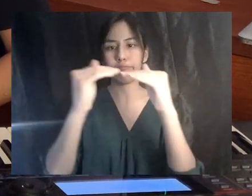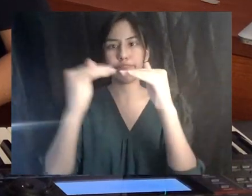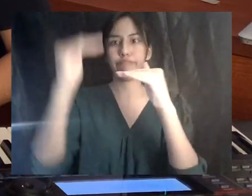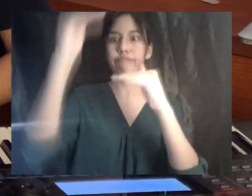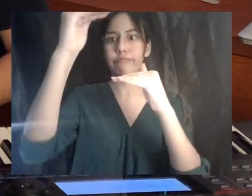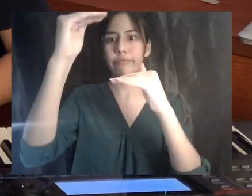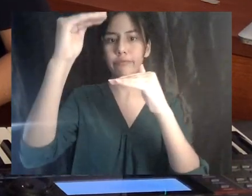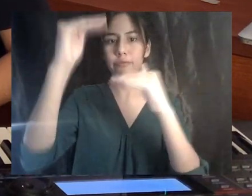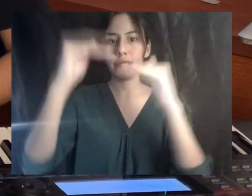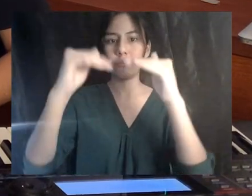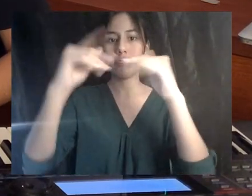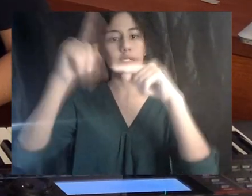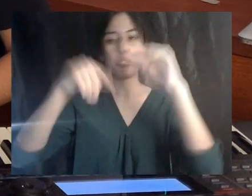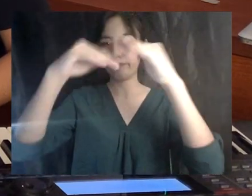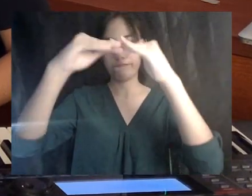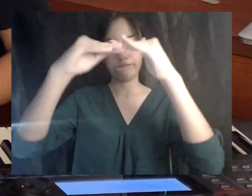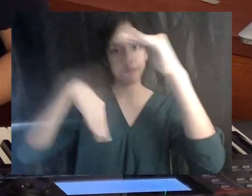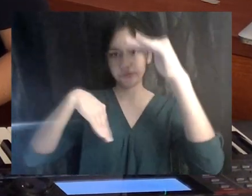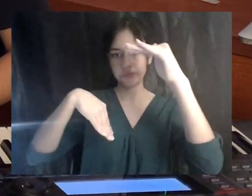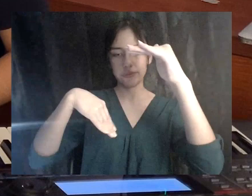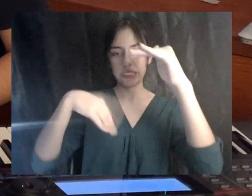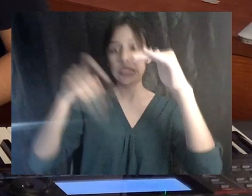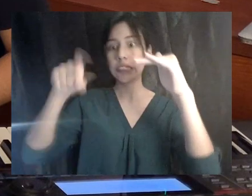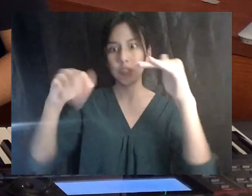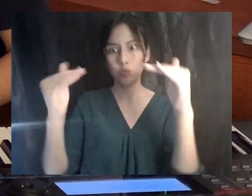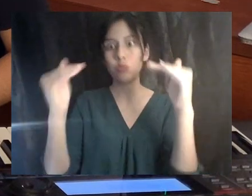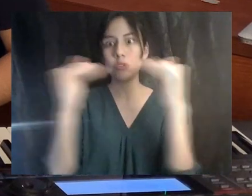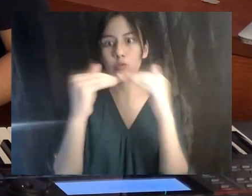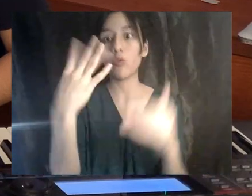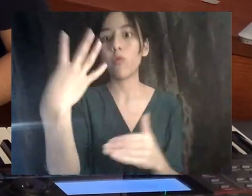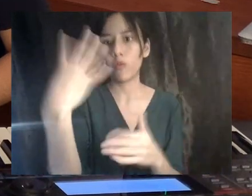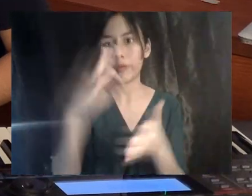each measure, and there can't be any less than 4 counts